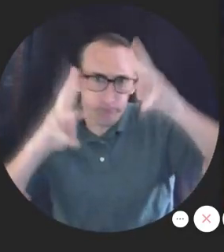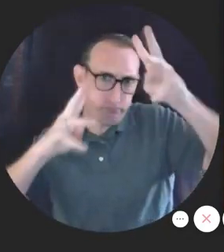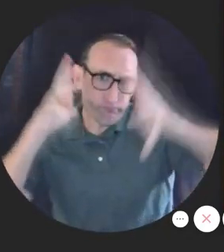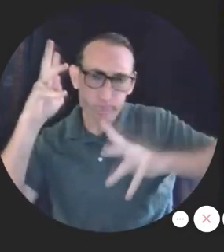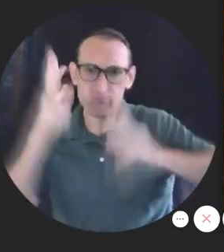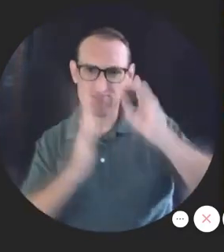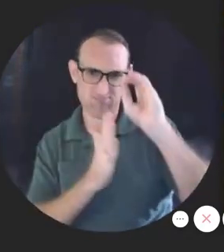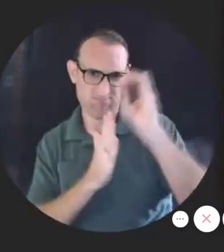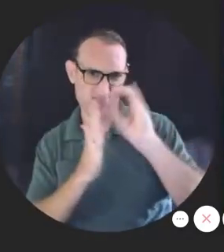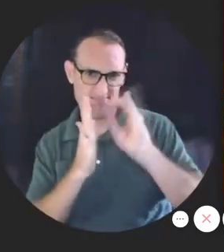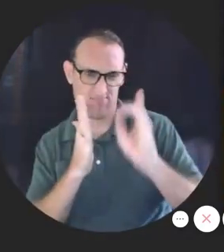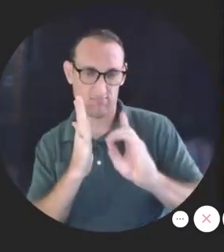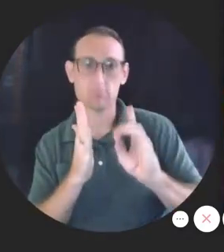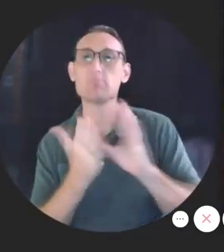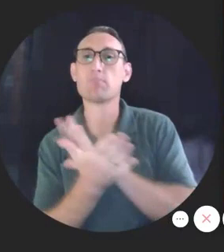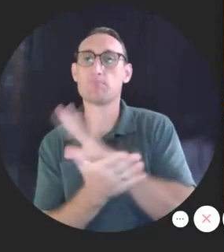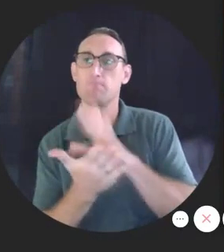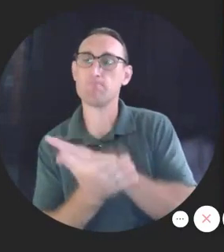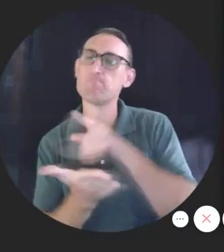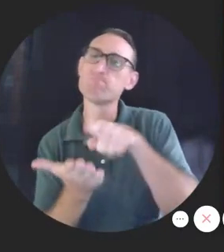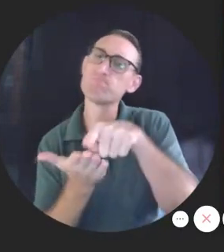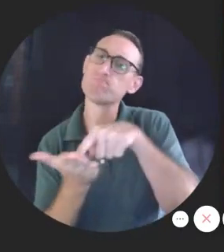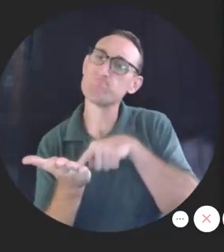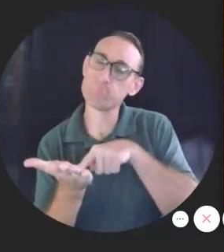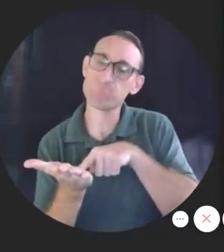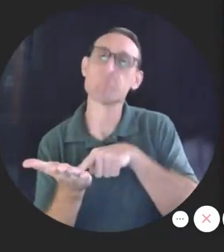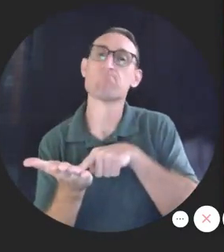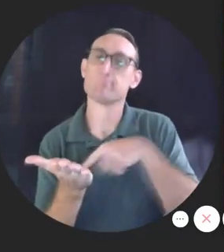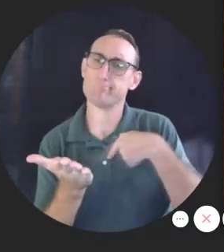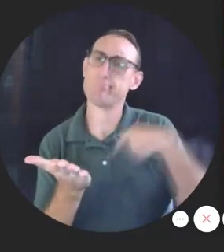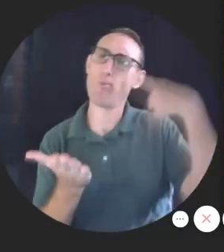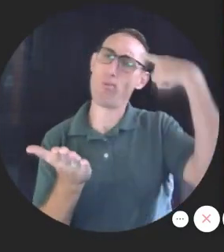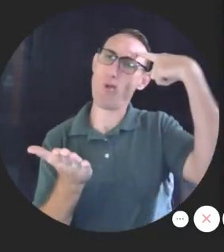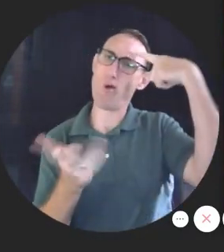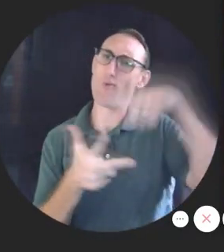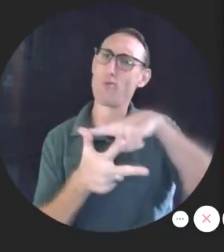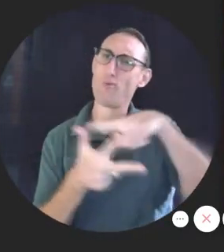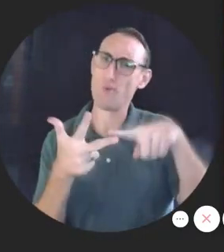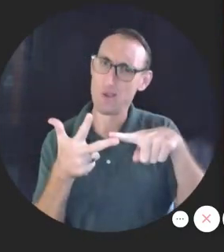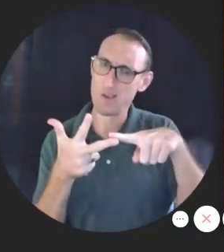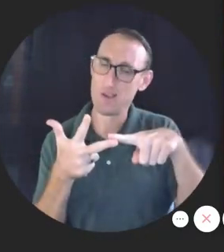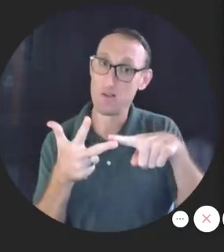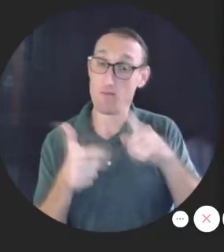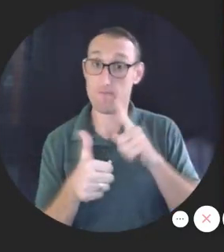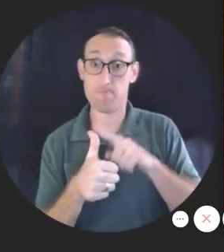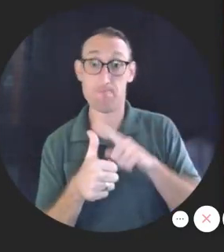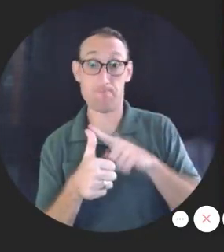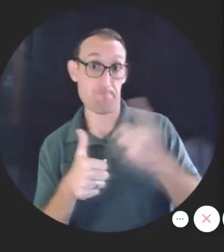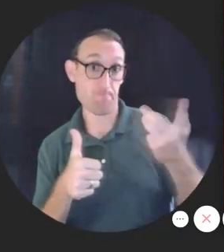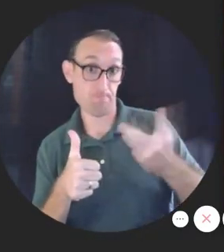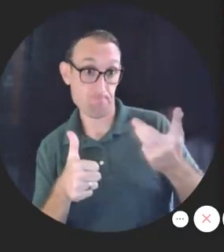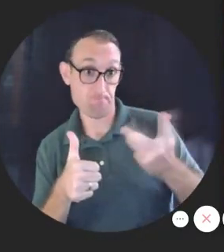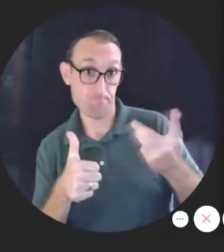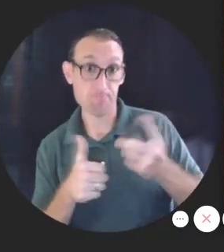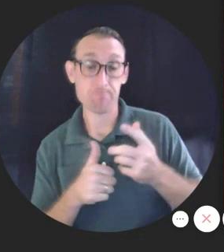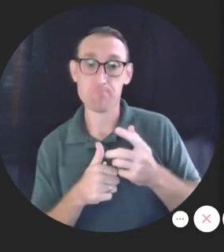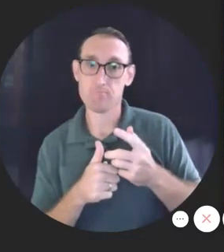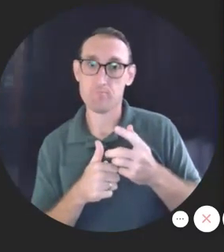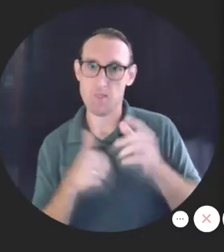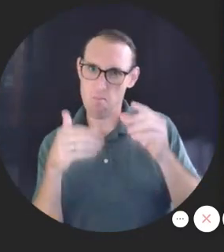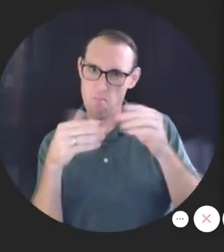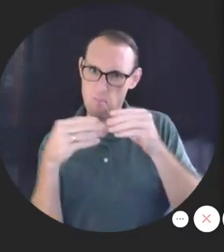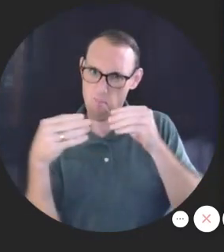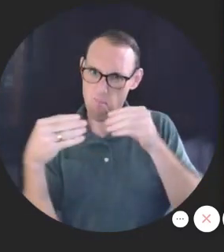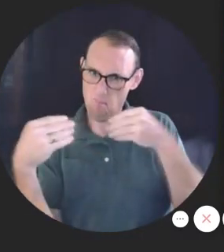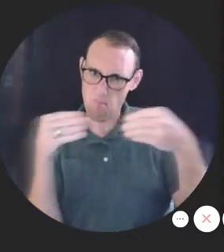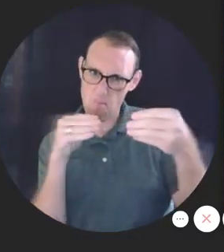I thought about 3 different designs. The first design that I thought about is maybe use some of that plastic